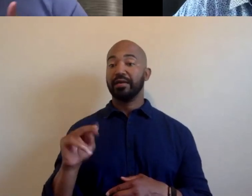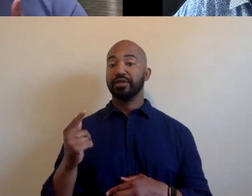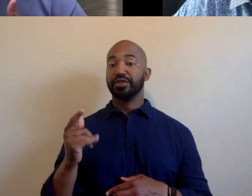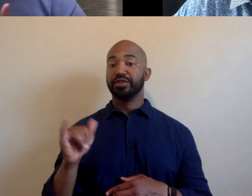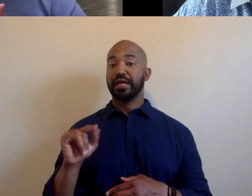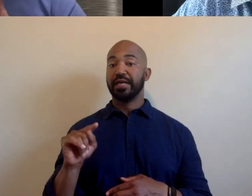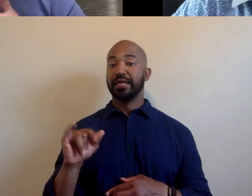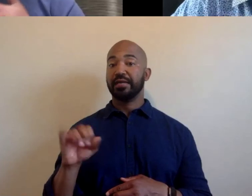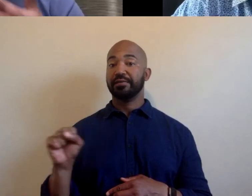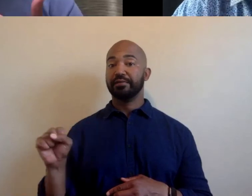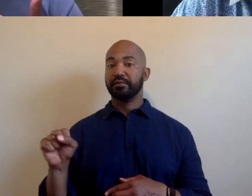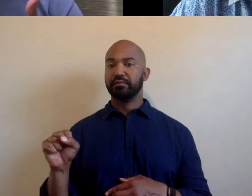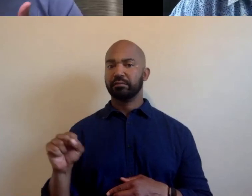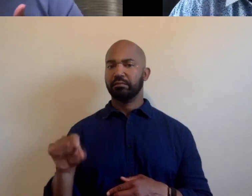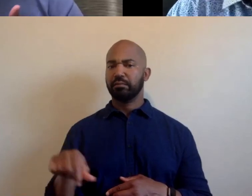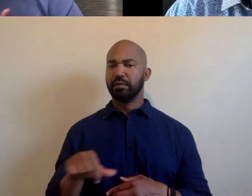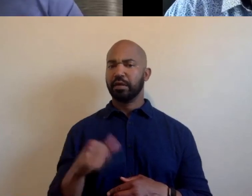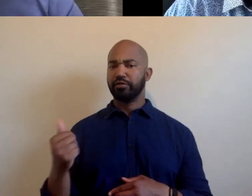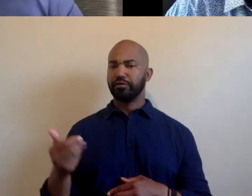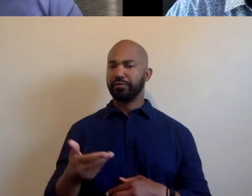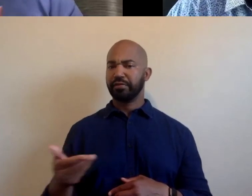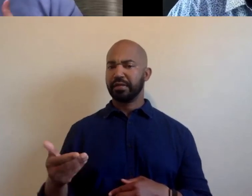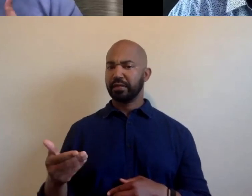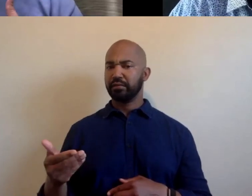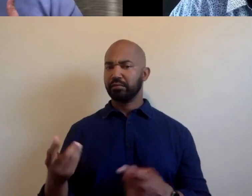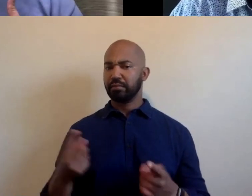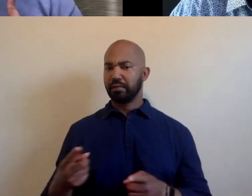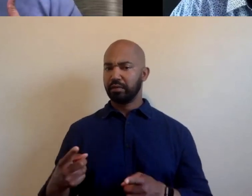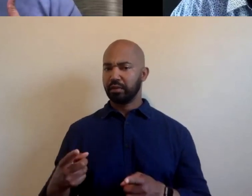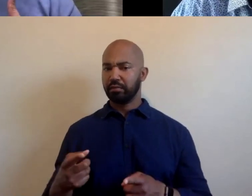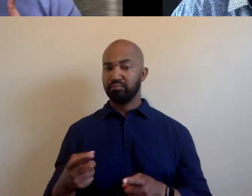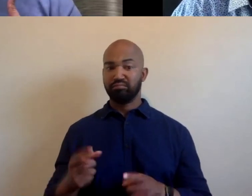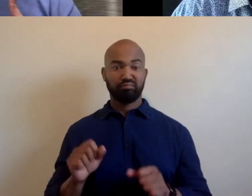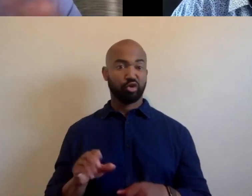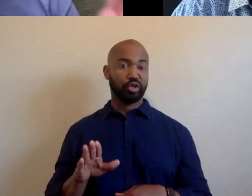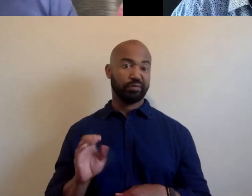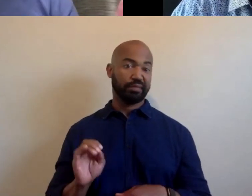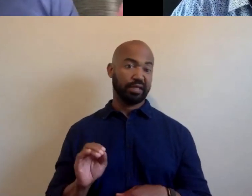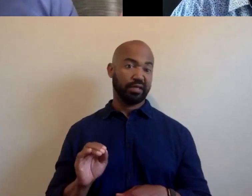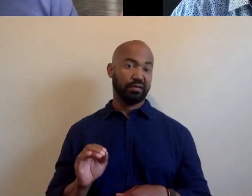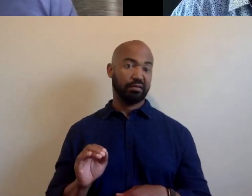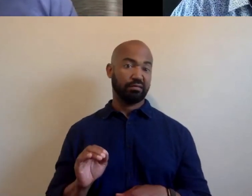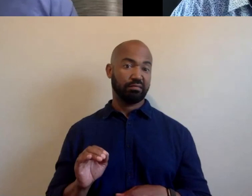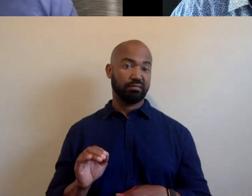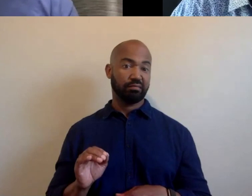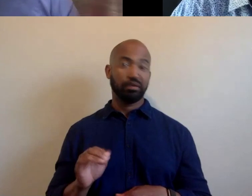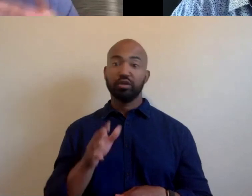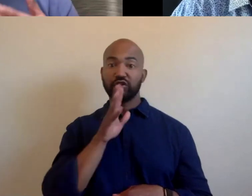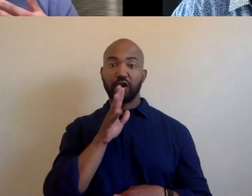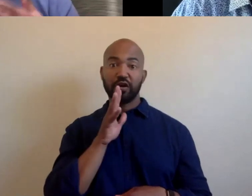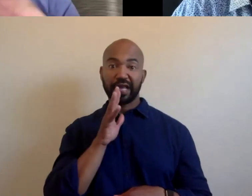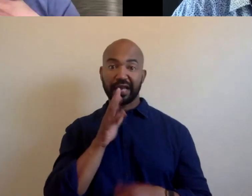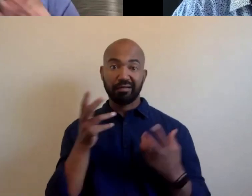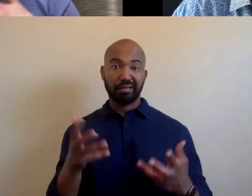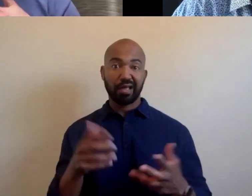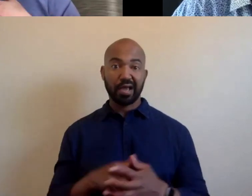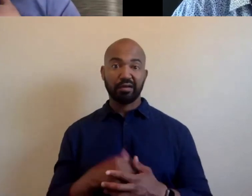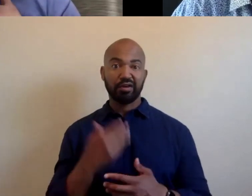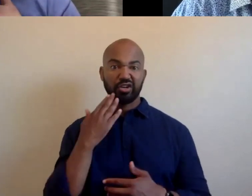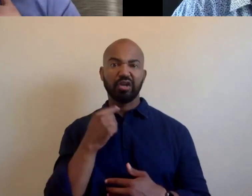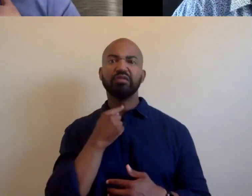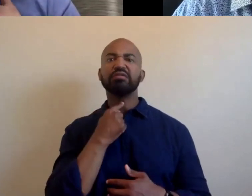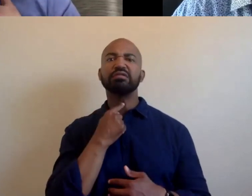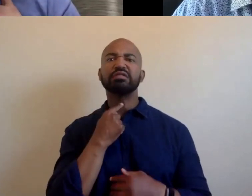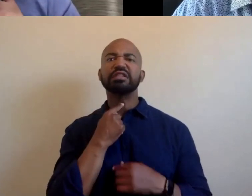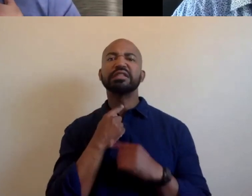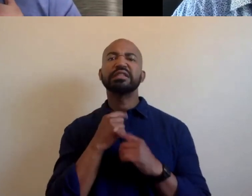going on there? And that can be from anything from talking a lot, and that can strain